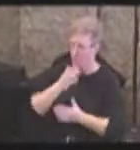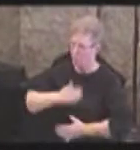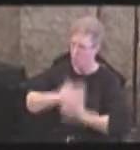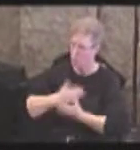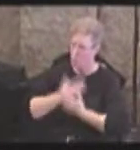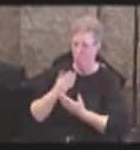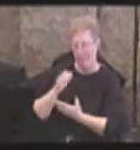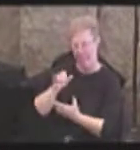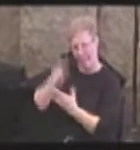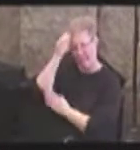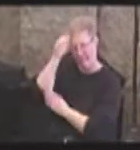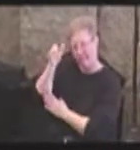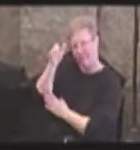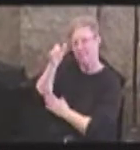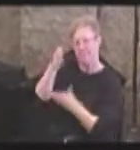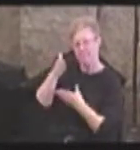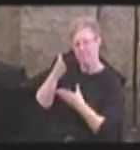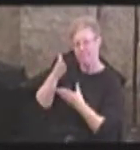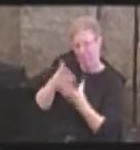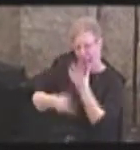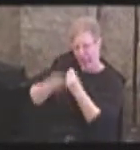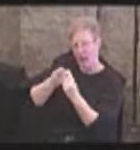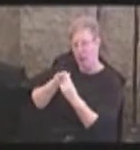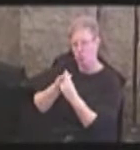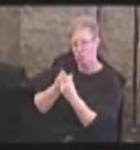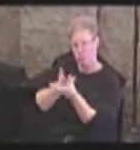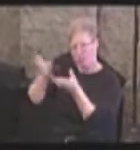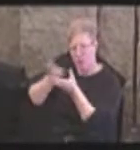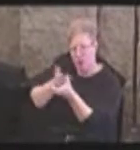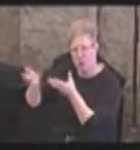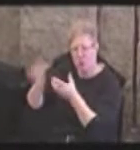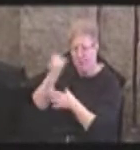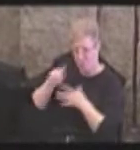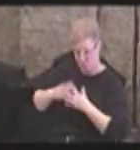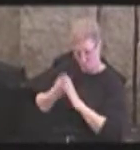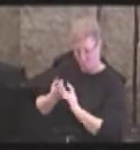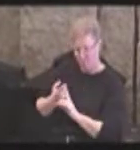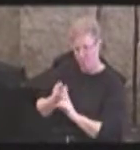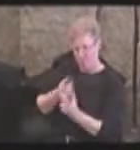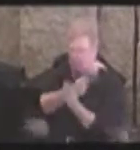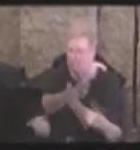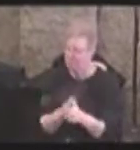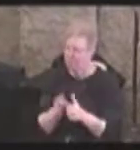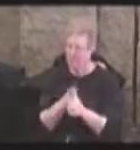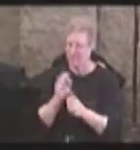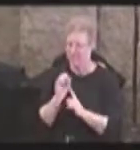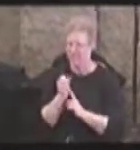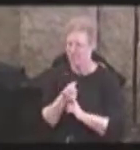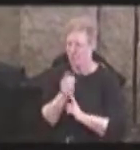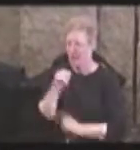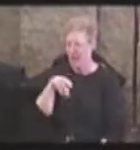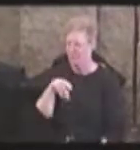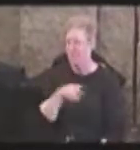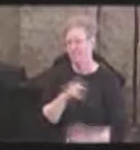to the situation. And by virtue of starting from that, you will start to change those interactions in those situations with people. The